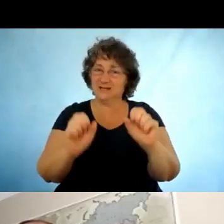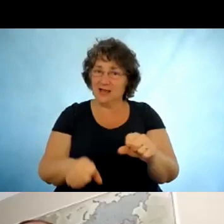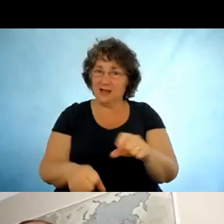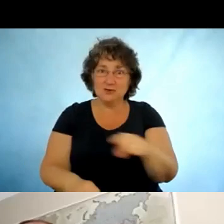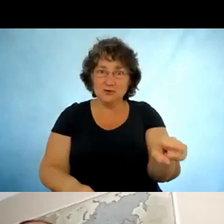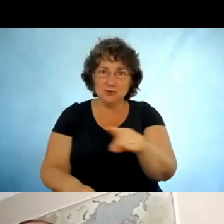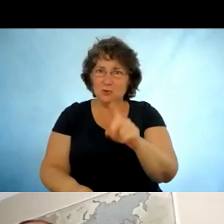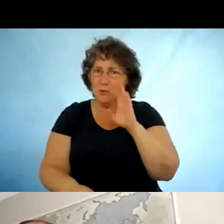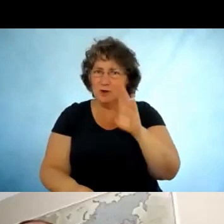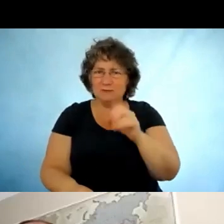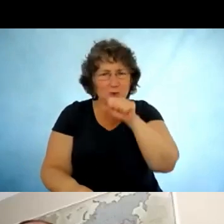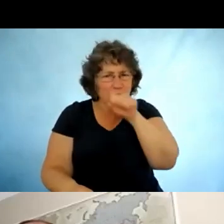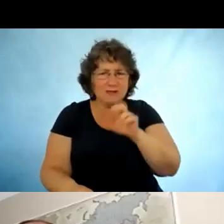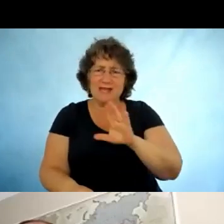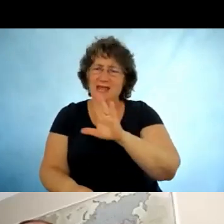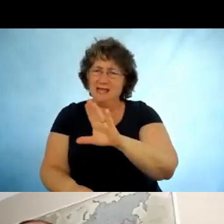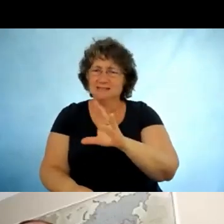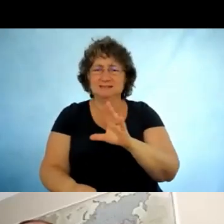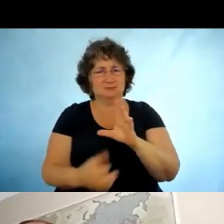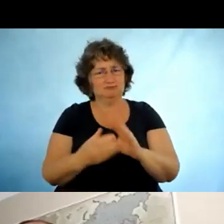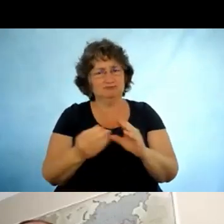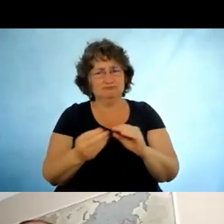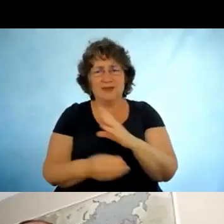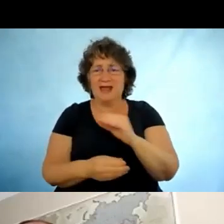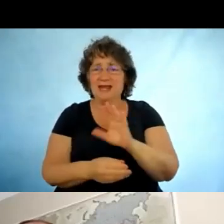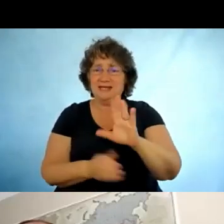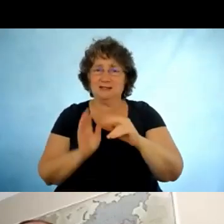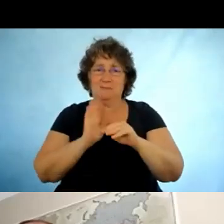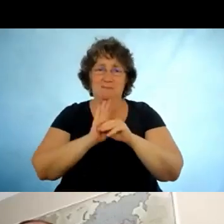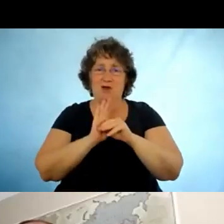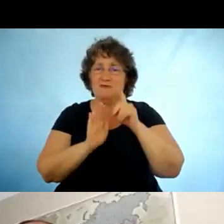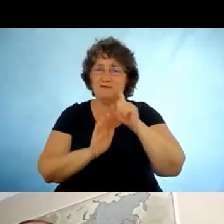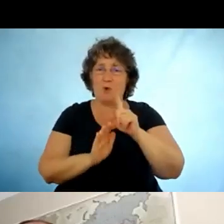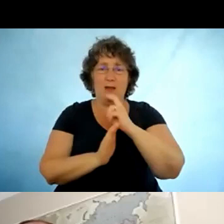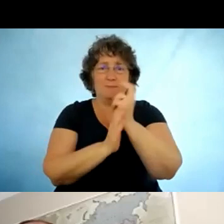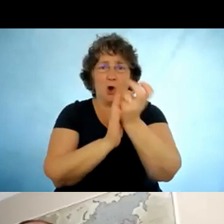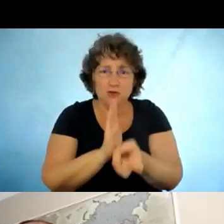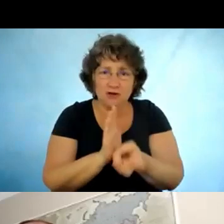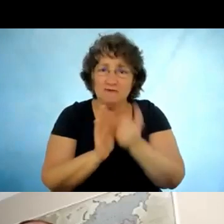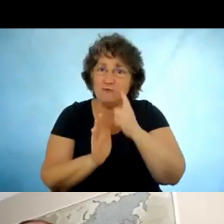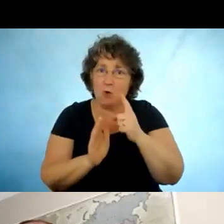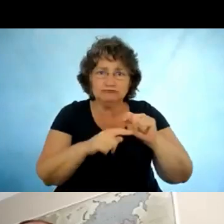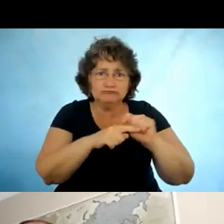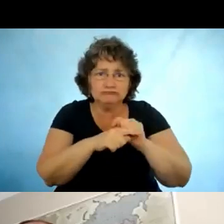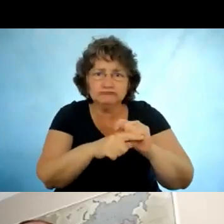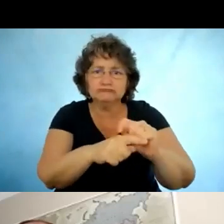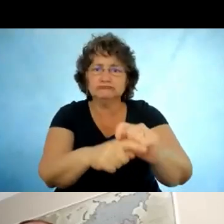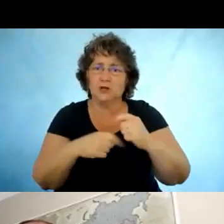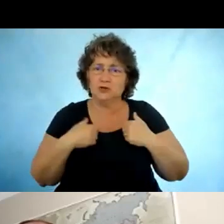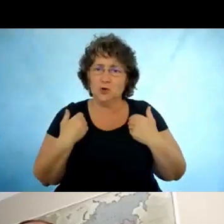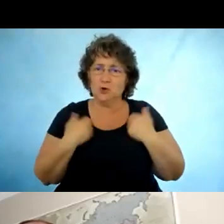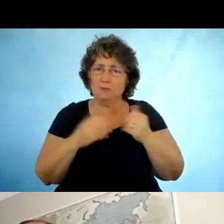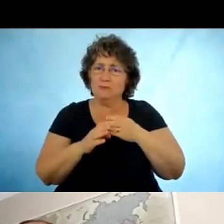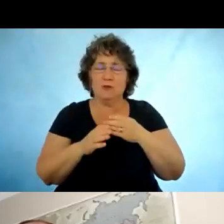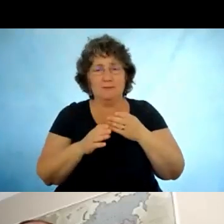really practical model of immersion that he uses to train youth professionals on how to build trusting relationships with